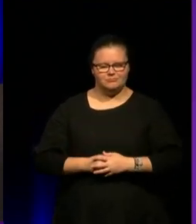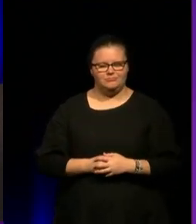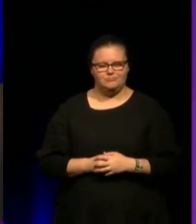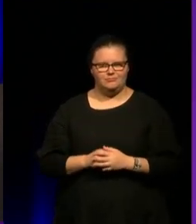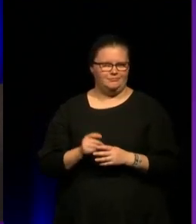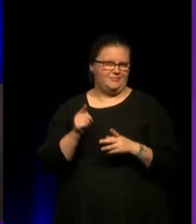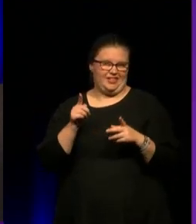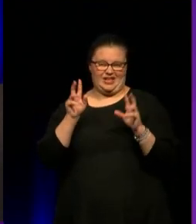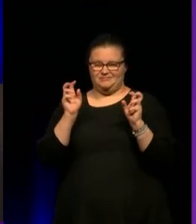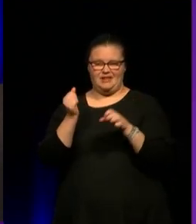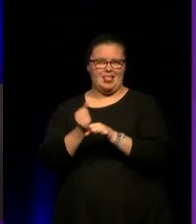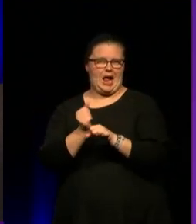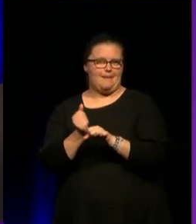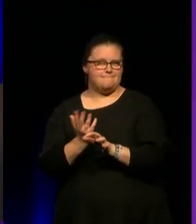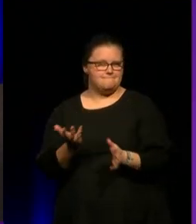That's the game. And so,